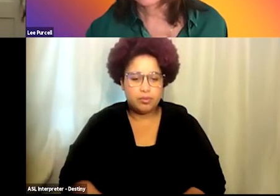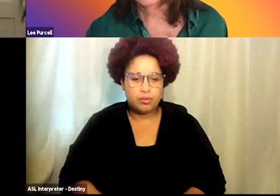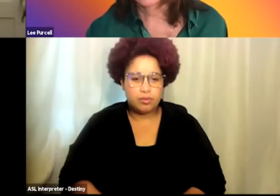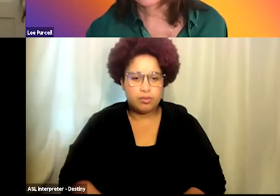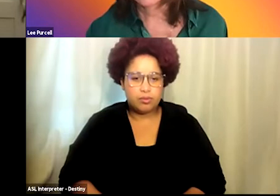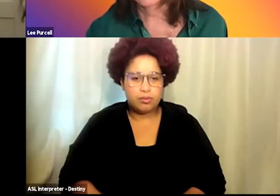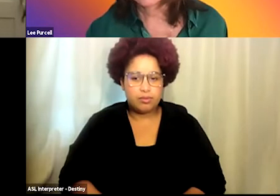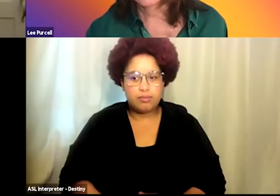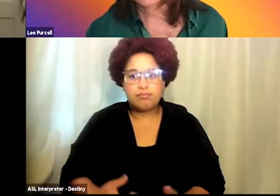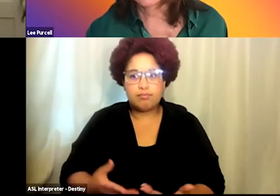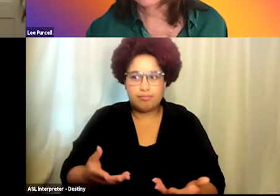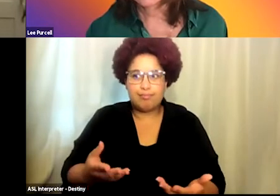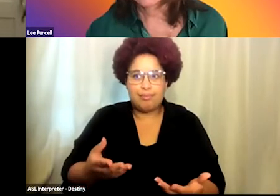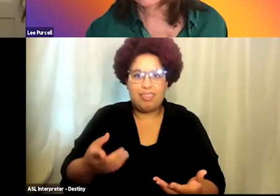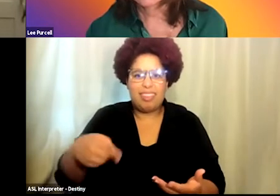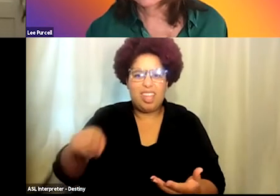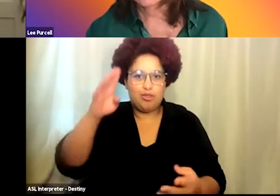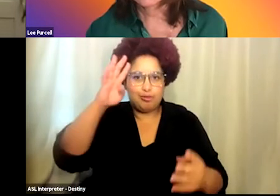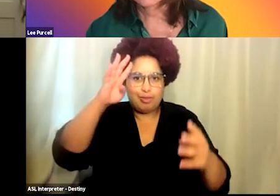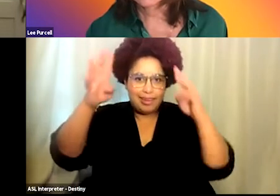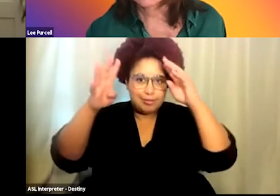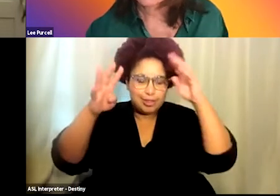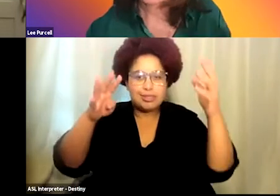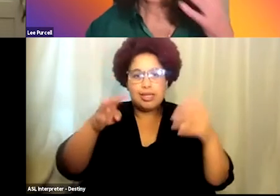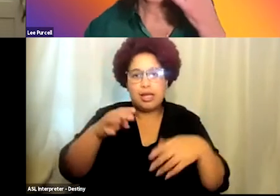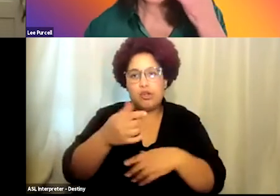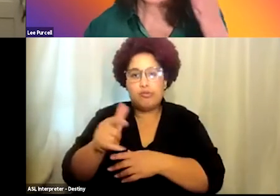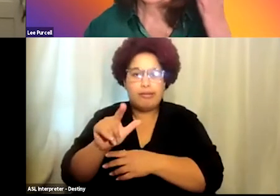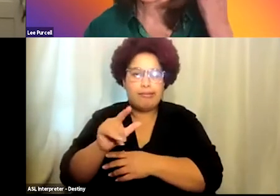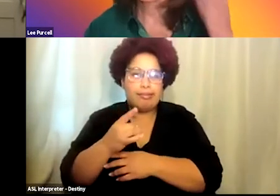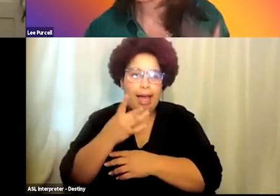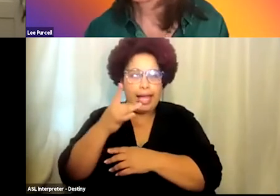are the creatives, who are the green lighters, who